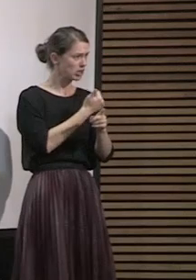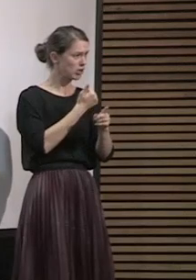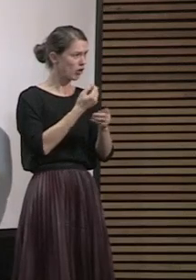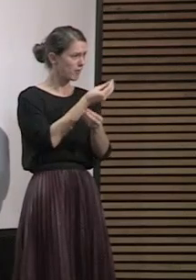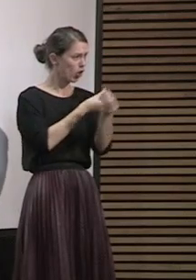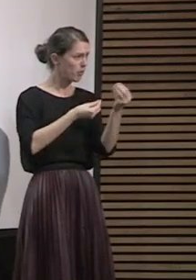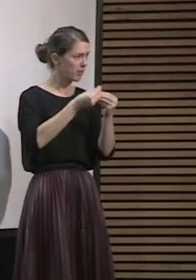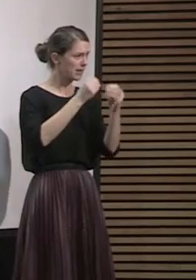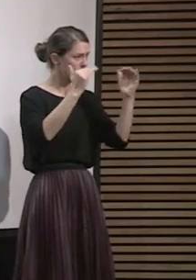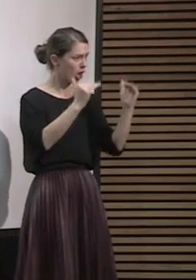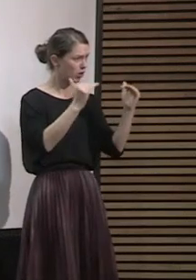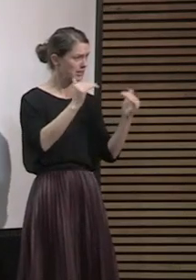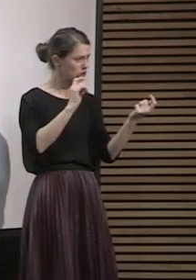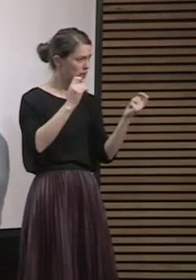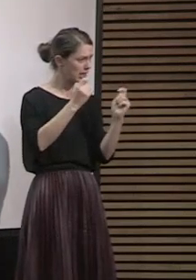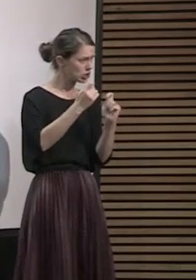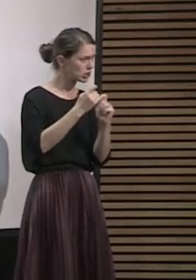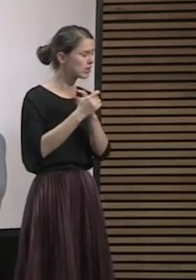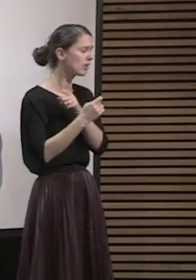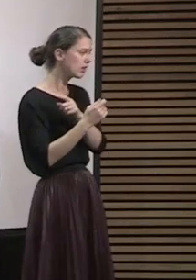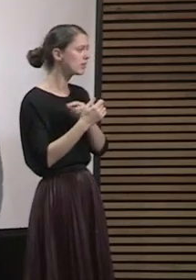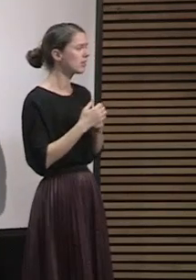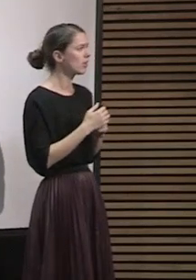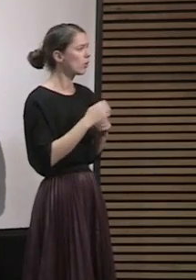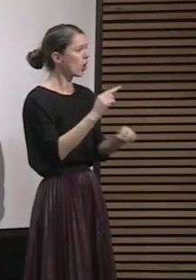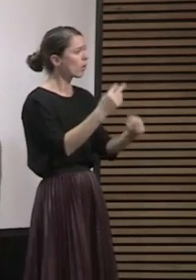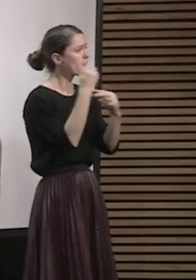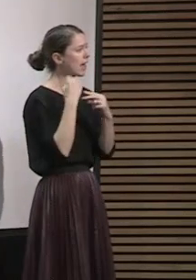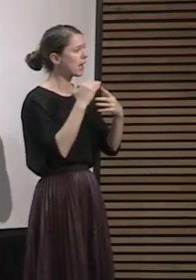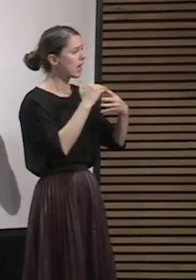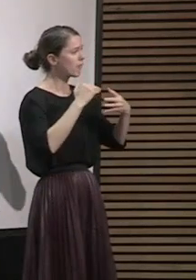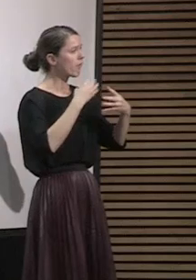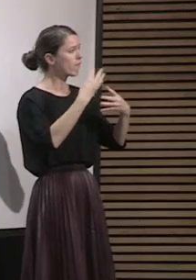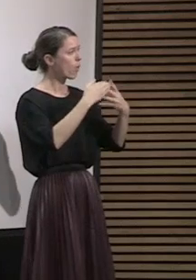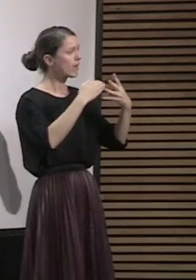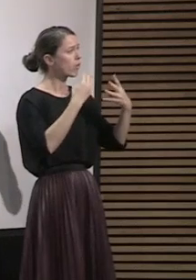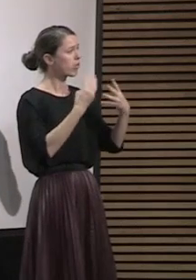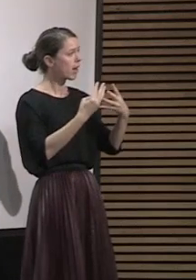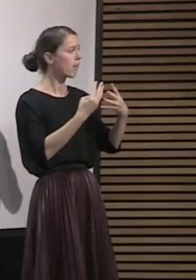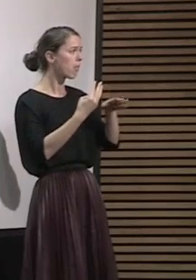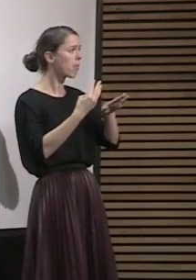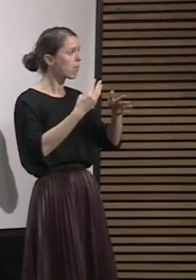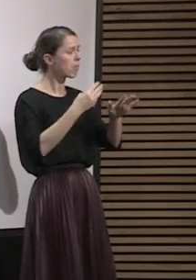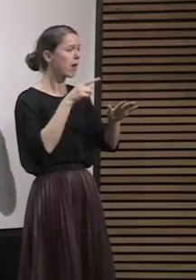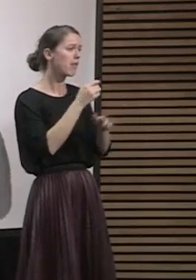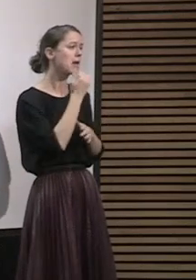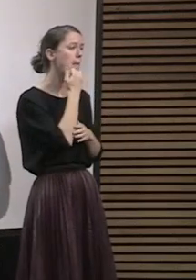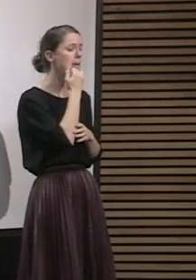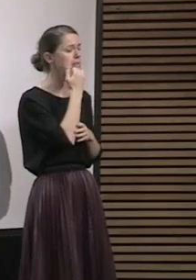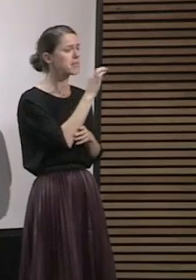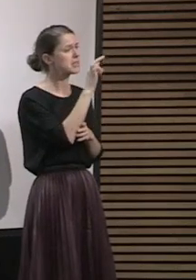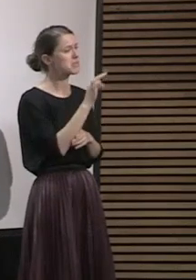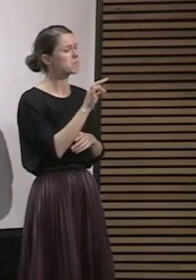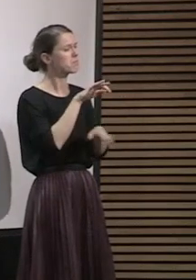economic... We've got a little bit of experience of what happened under level 4 and level 3, but it hasn't. Those numbers and percentages have not